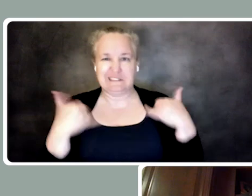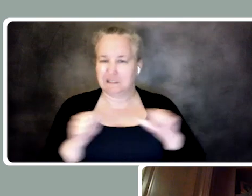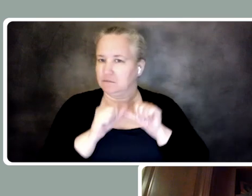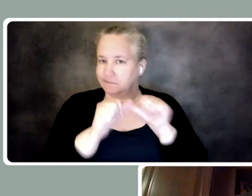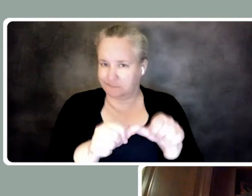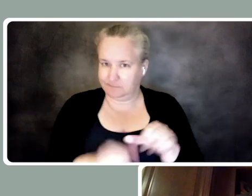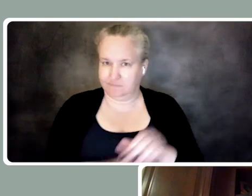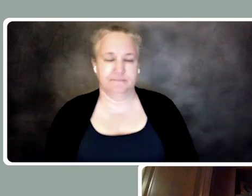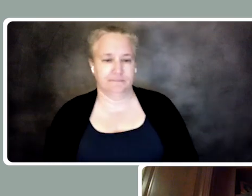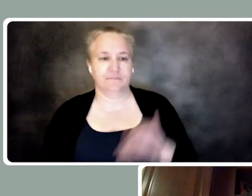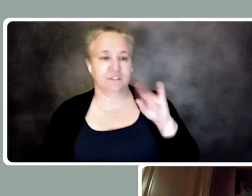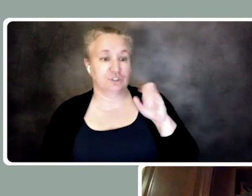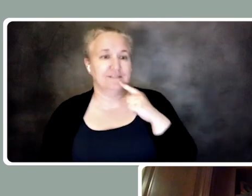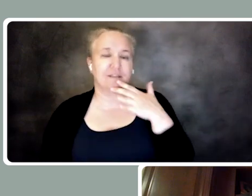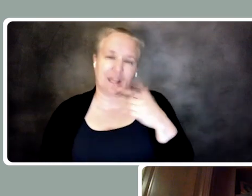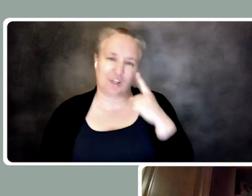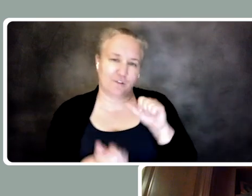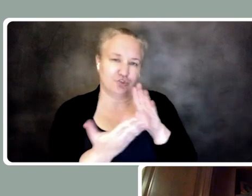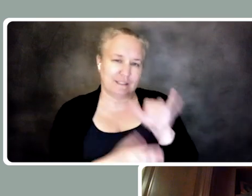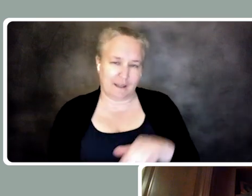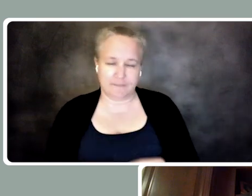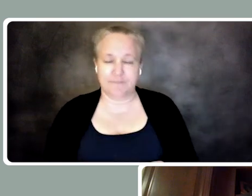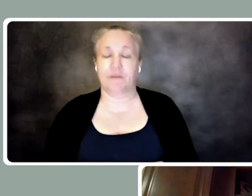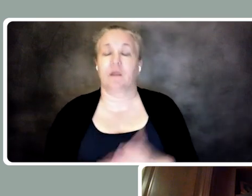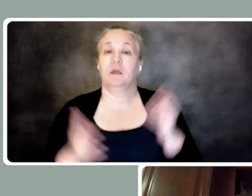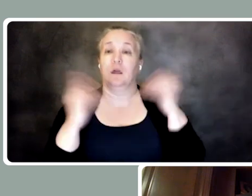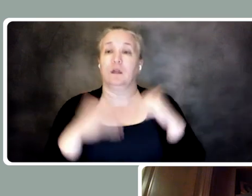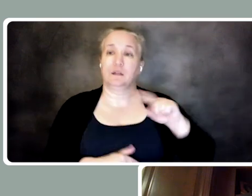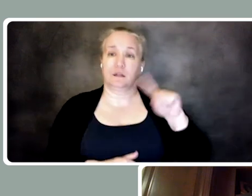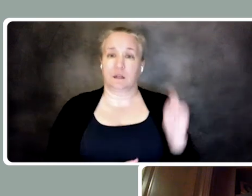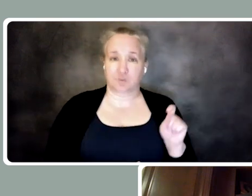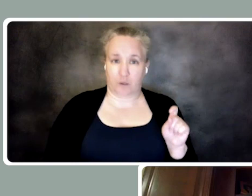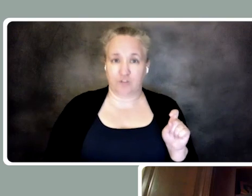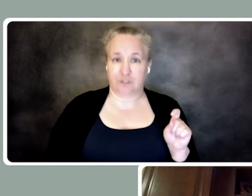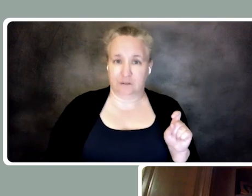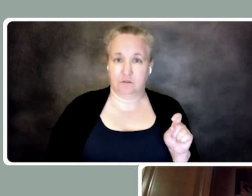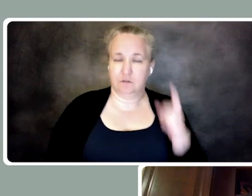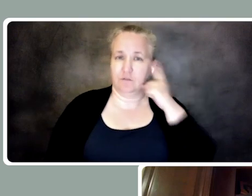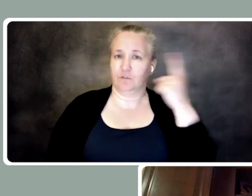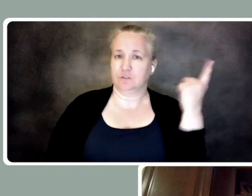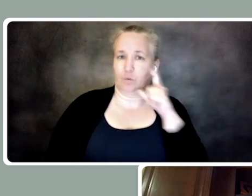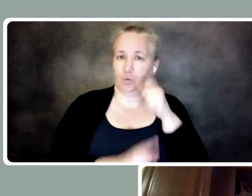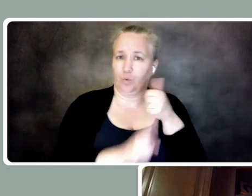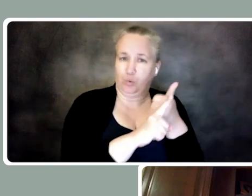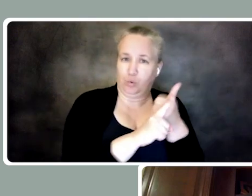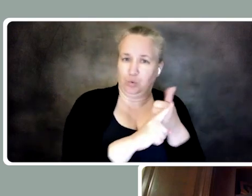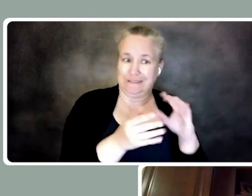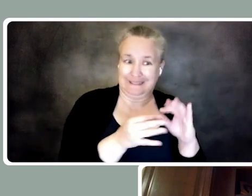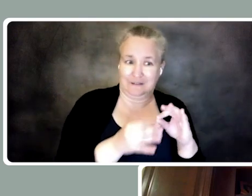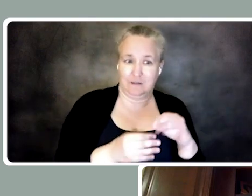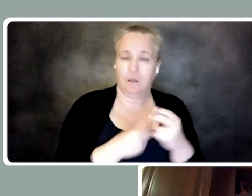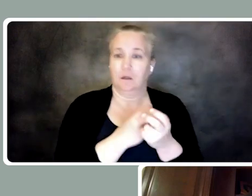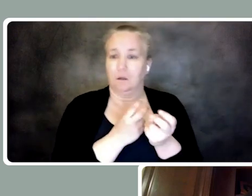Thank you for addressing that. Our next question is for someone who's saying bone mets are the